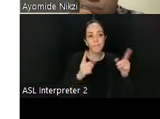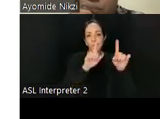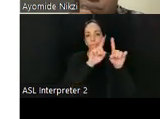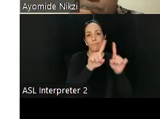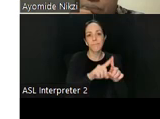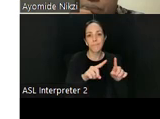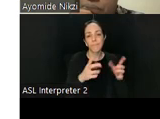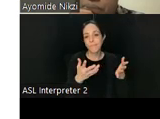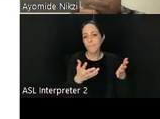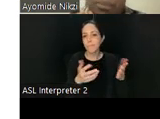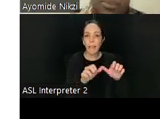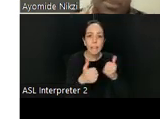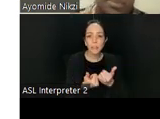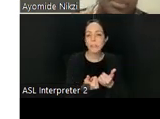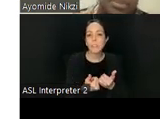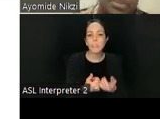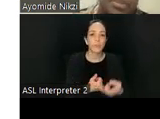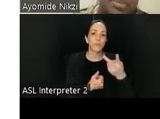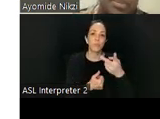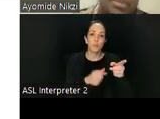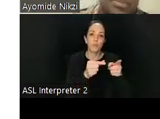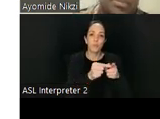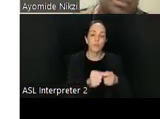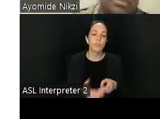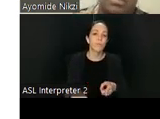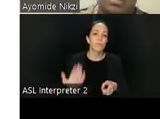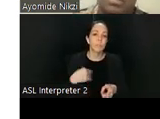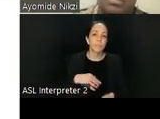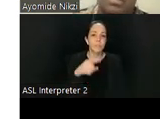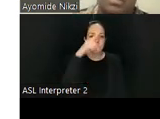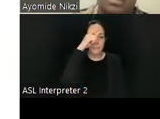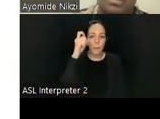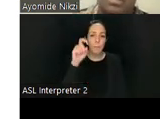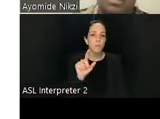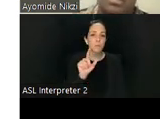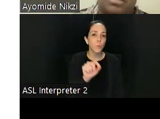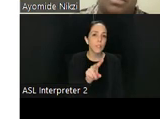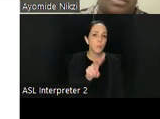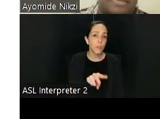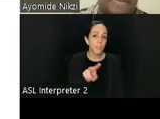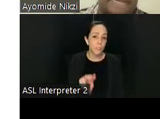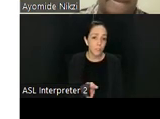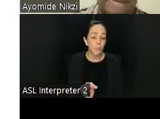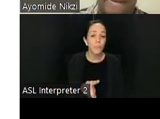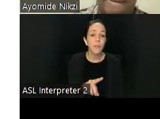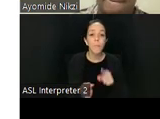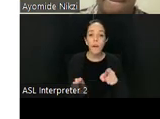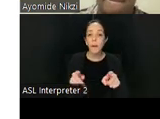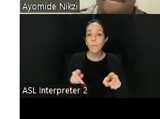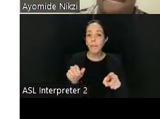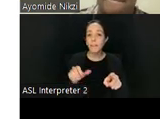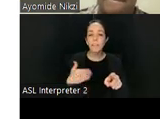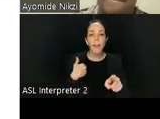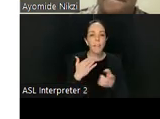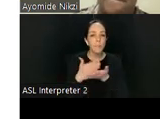used back in the summer of 2022. So there is a place on the agenda and scope document of the PAC coming up